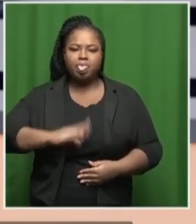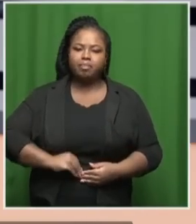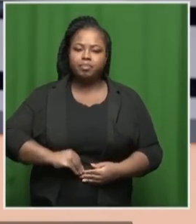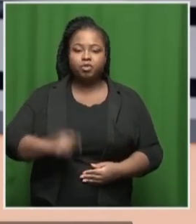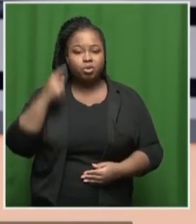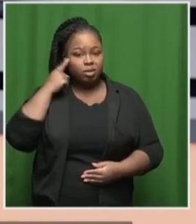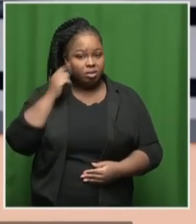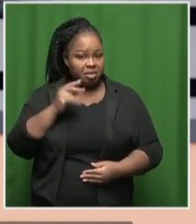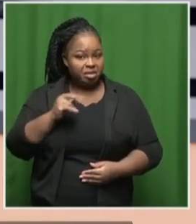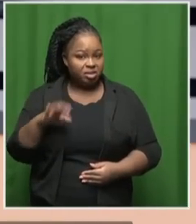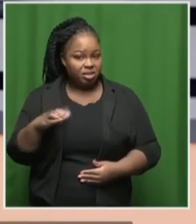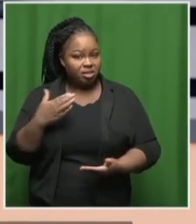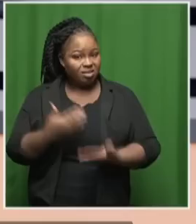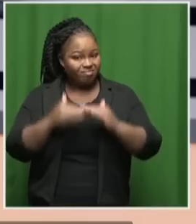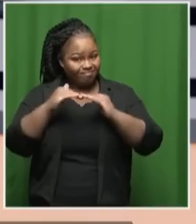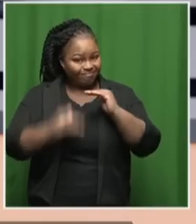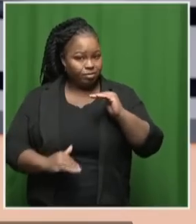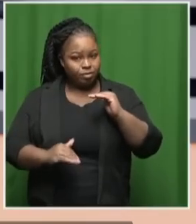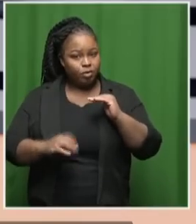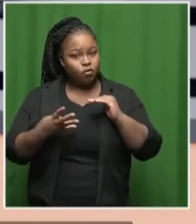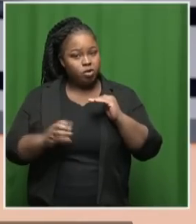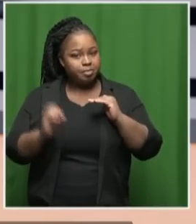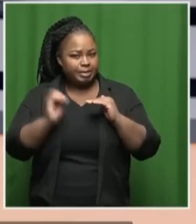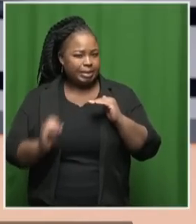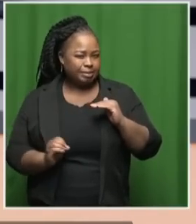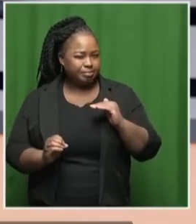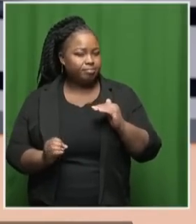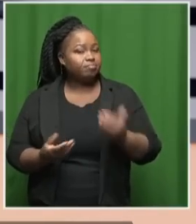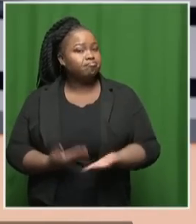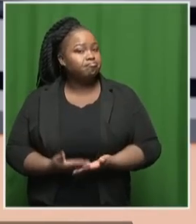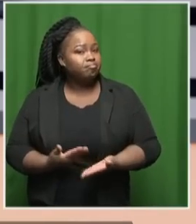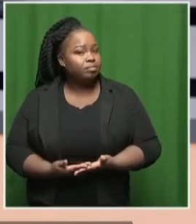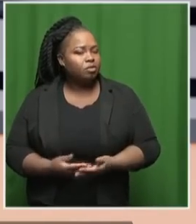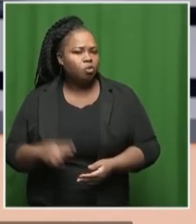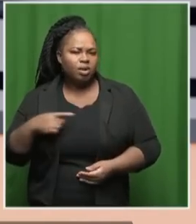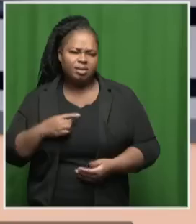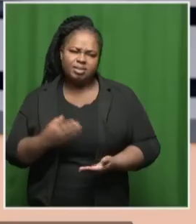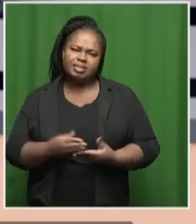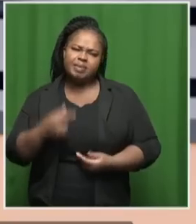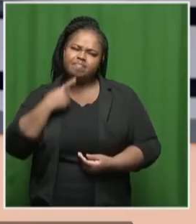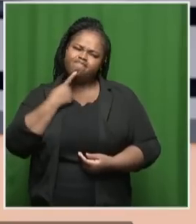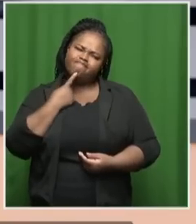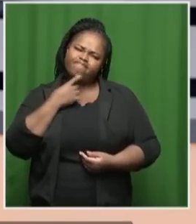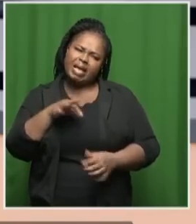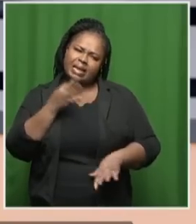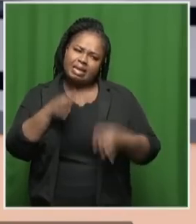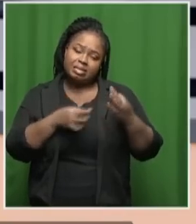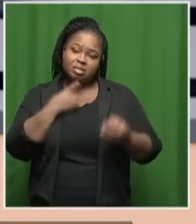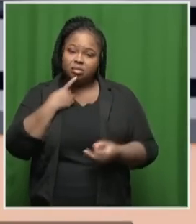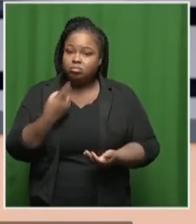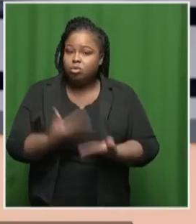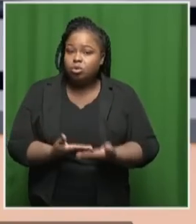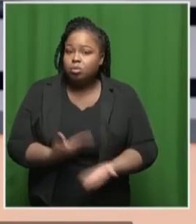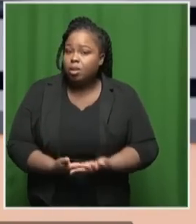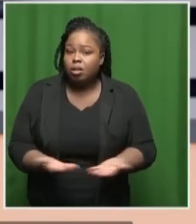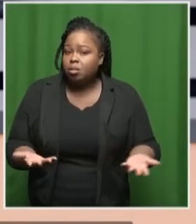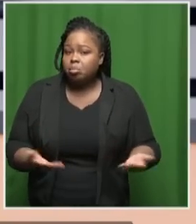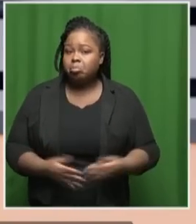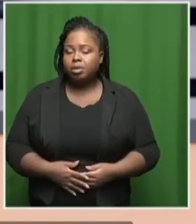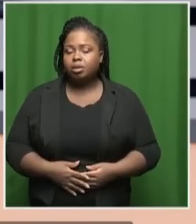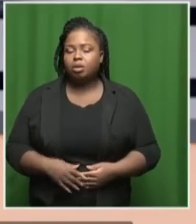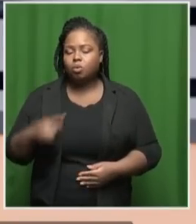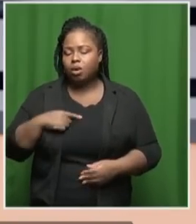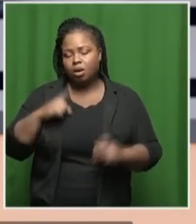could perhaps drop below that 40% mark, which people are looking at and analysts are saying is highly possible, and then it makes